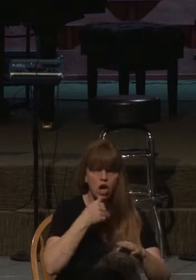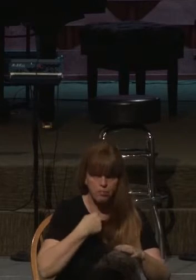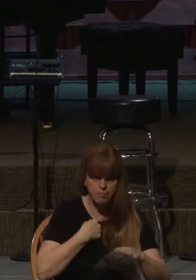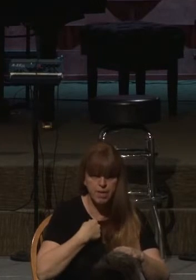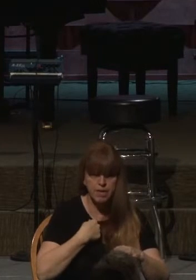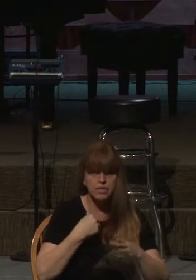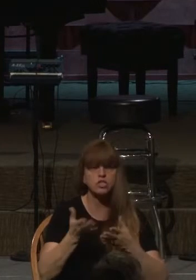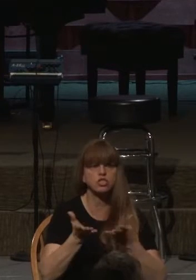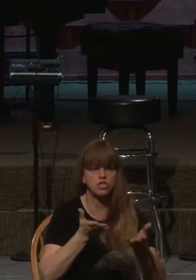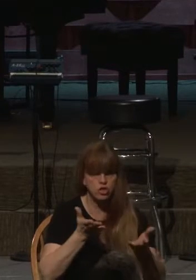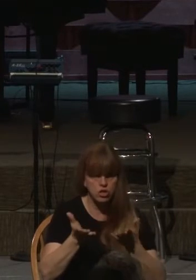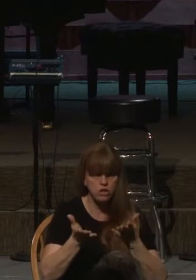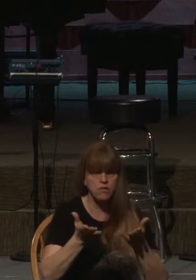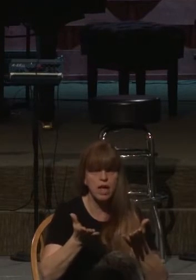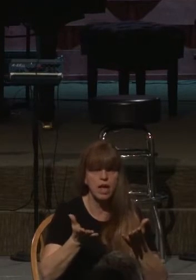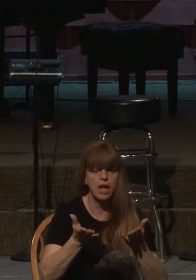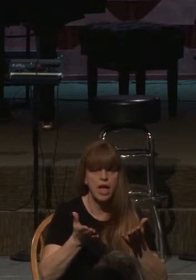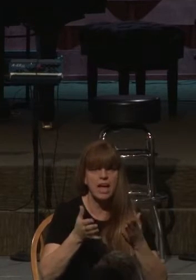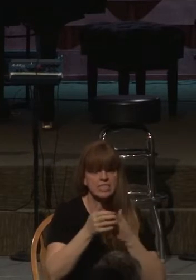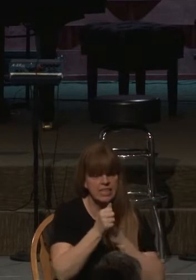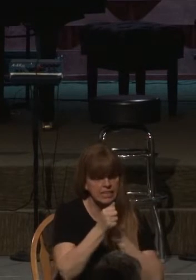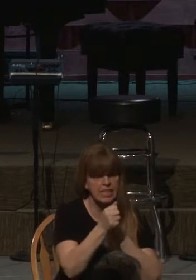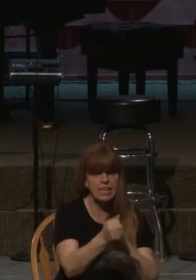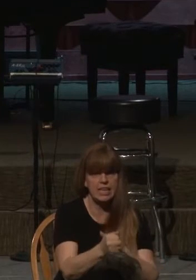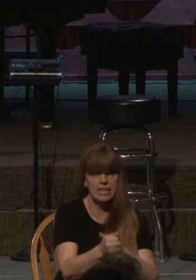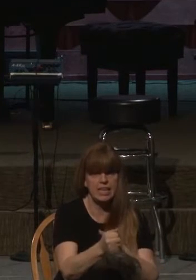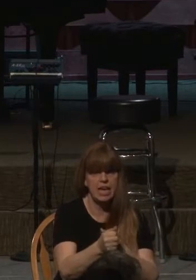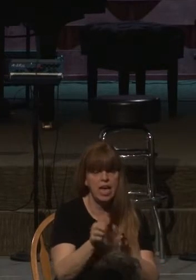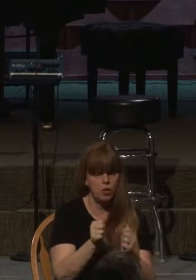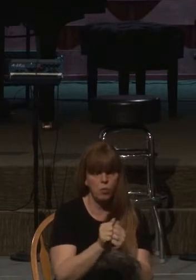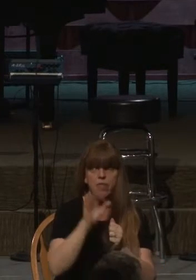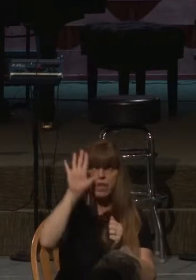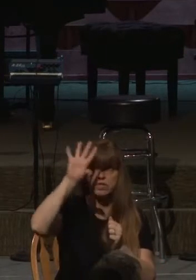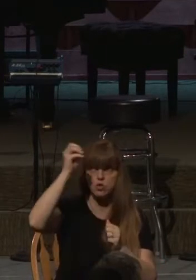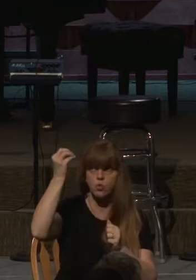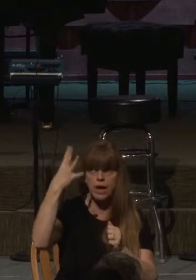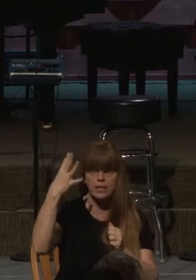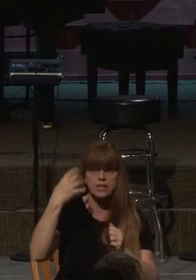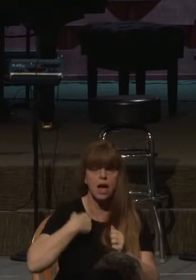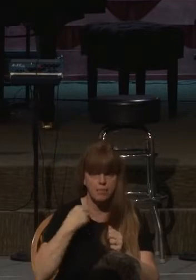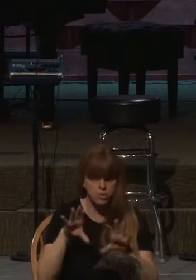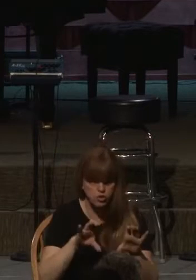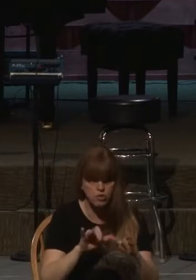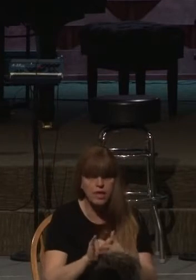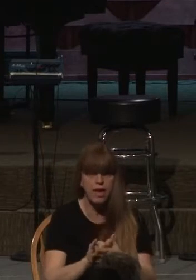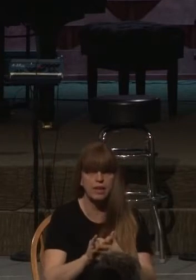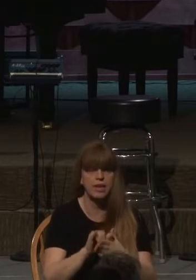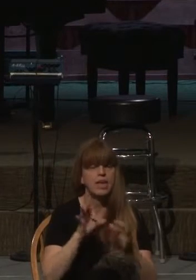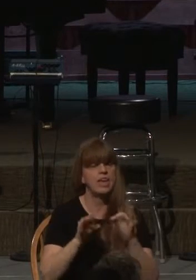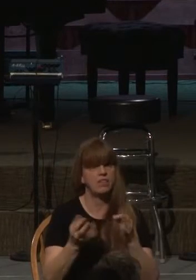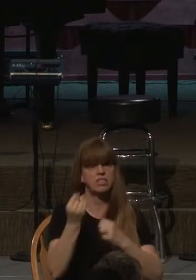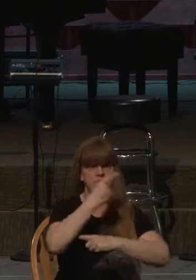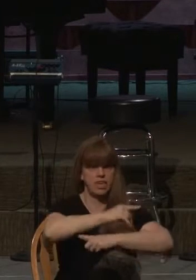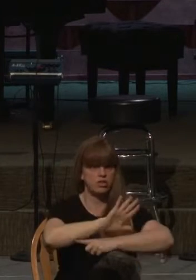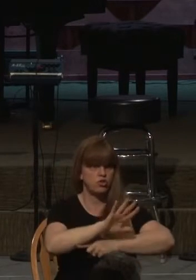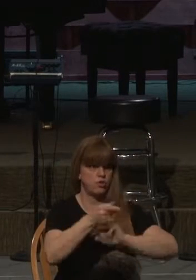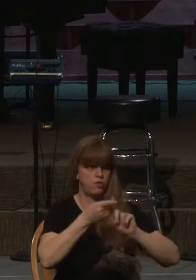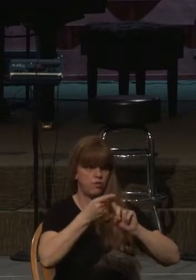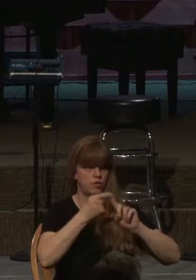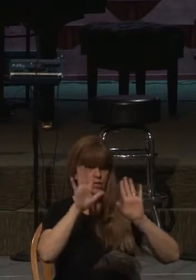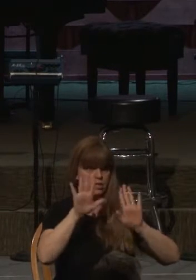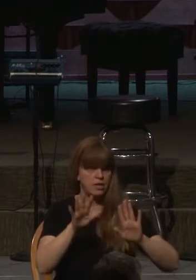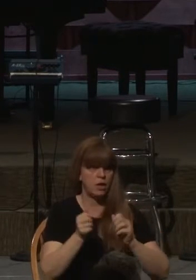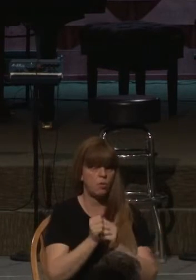to serve and to minister and to lead, and by His grace, I'm going to do that. Now, if today is your first Sunday back with us,